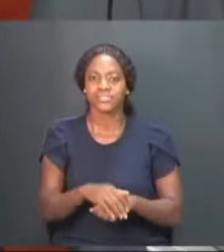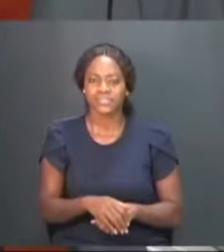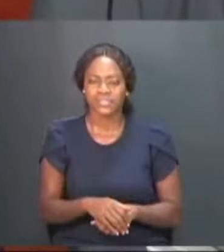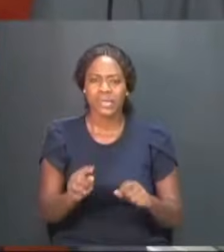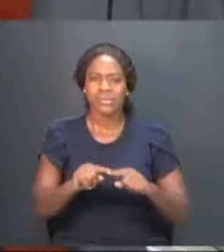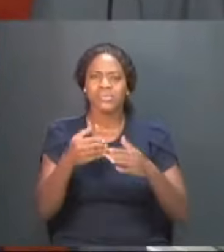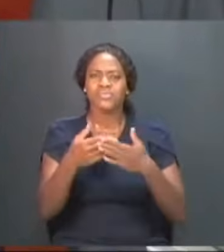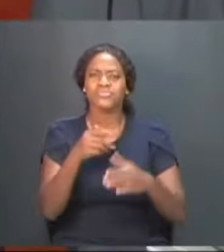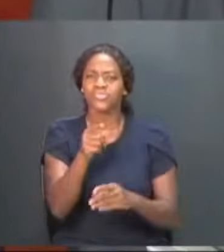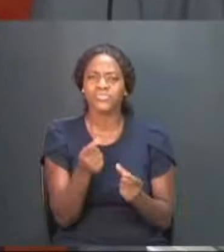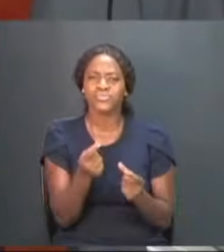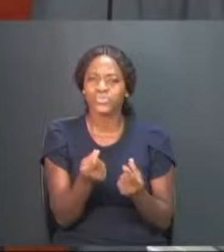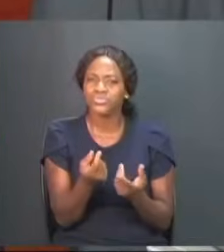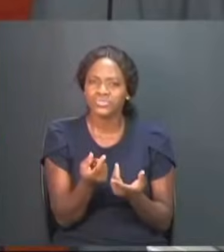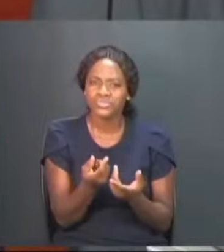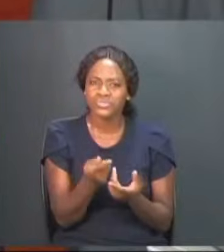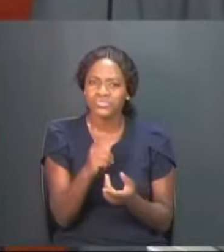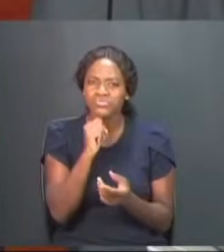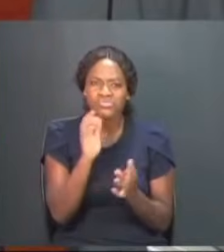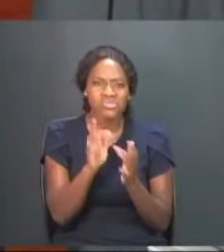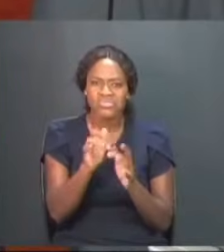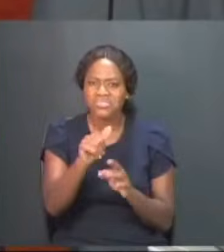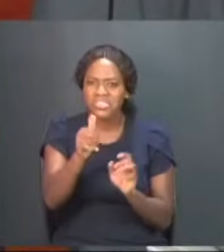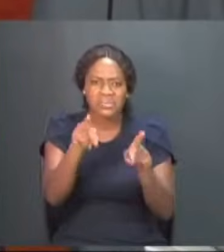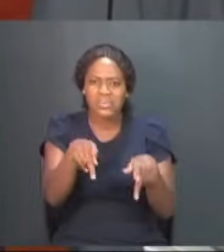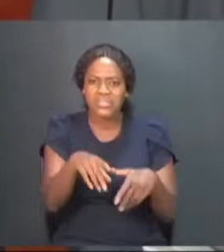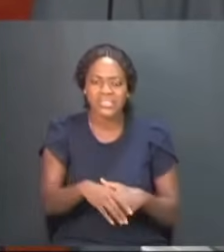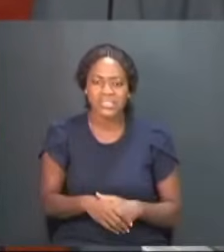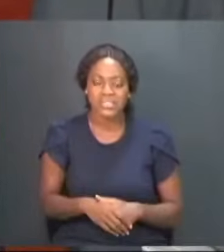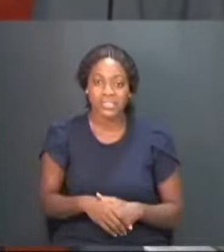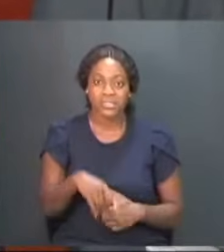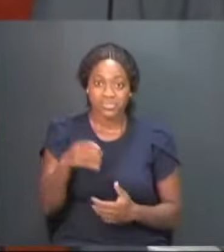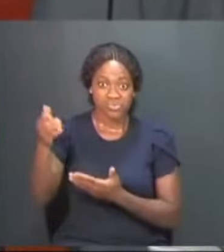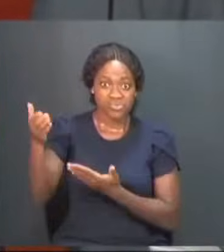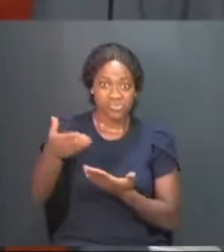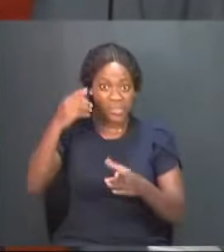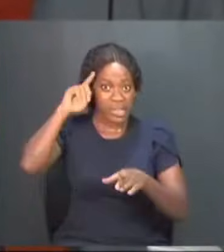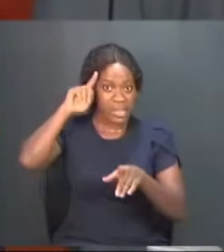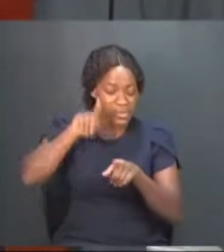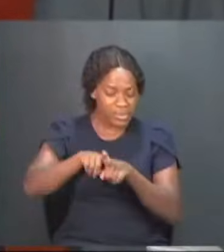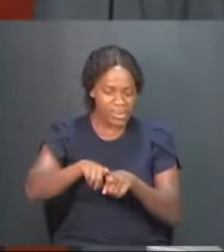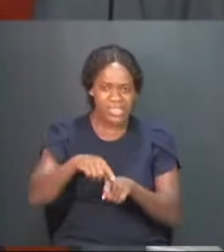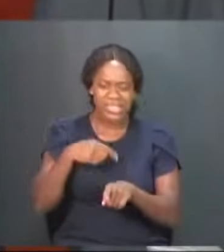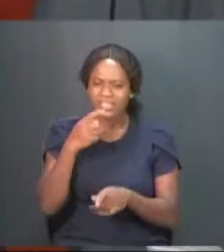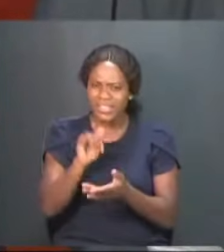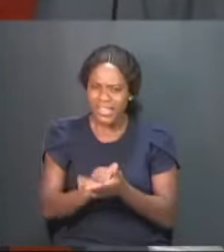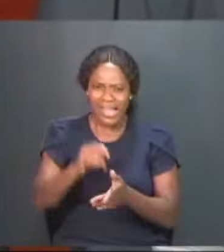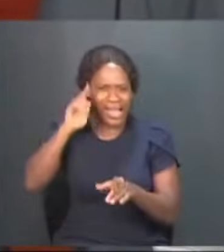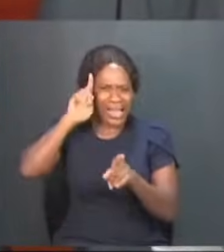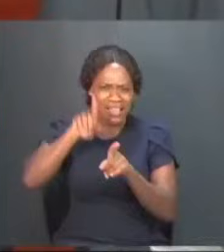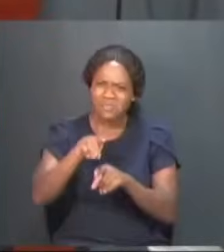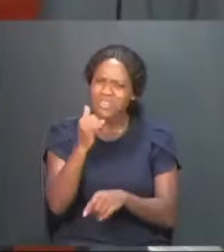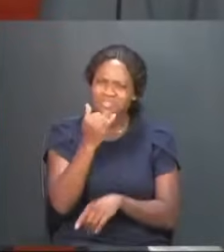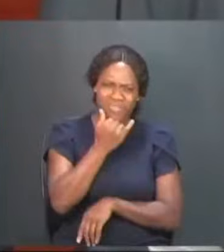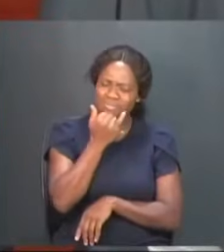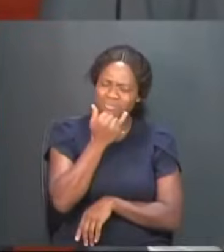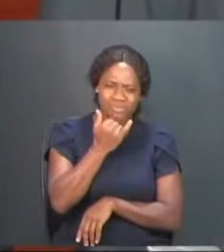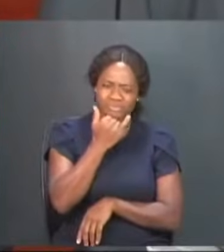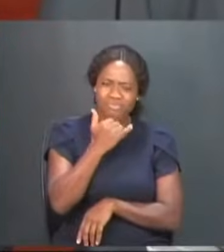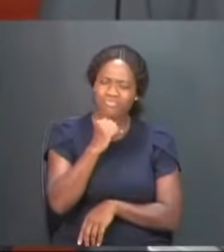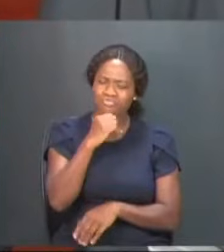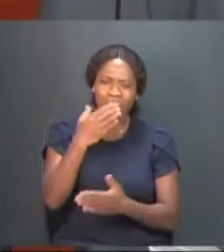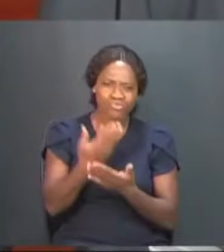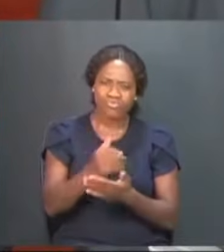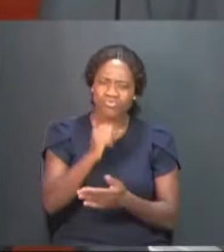place? You didn't consult anybody. You came here and we told you that you brought a wrong agreement that was not in the